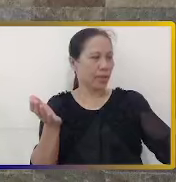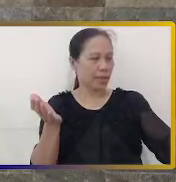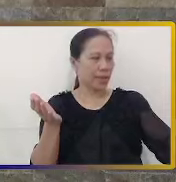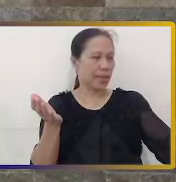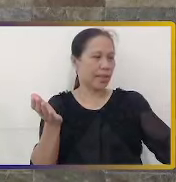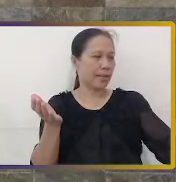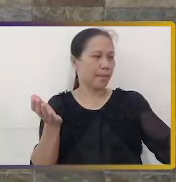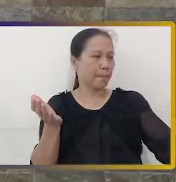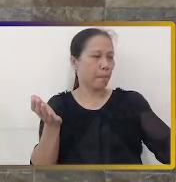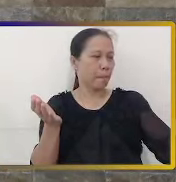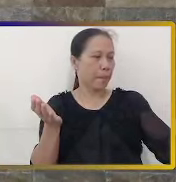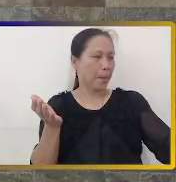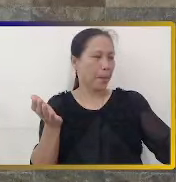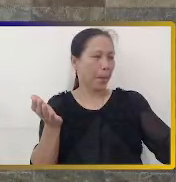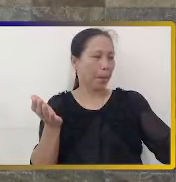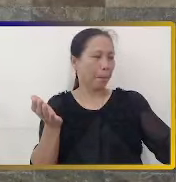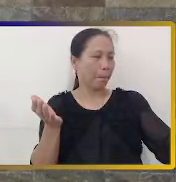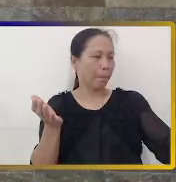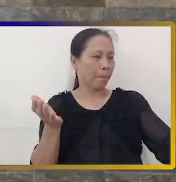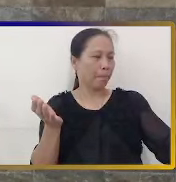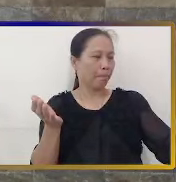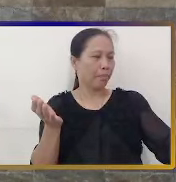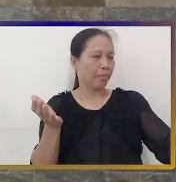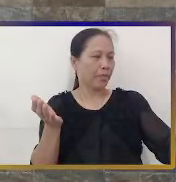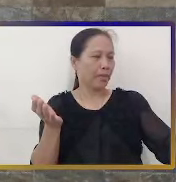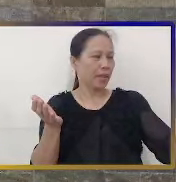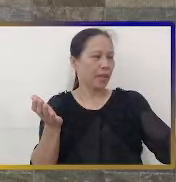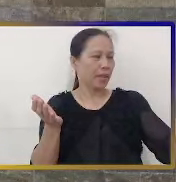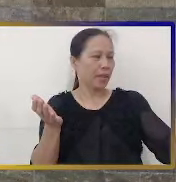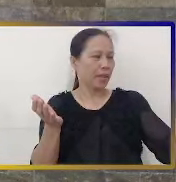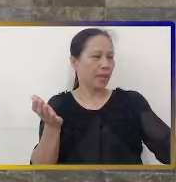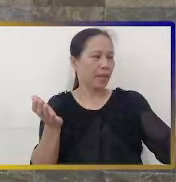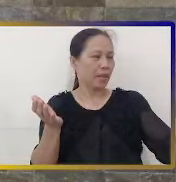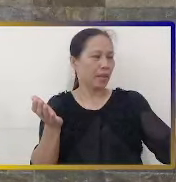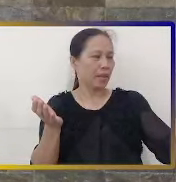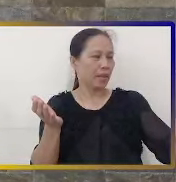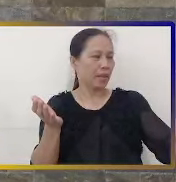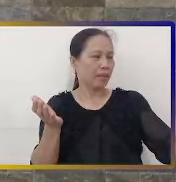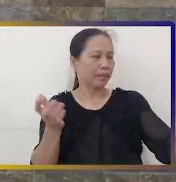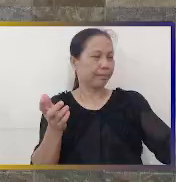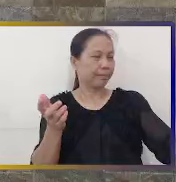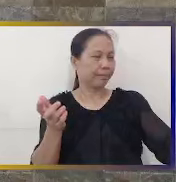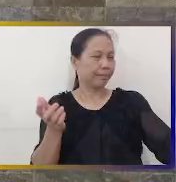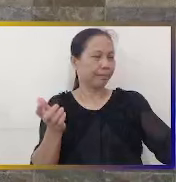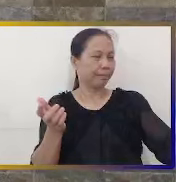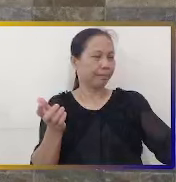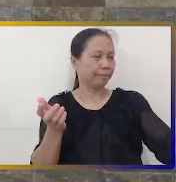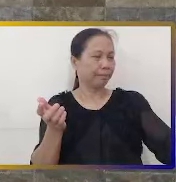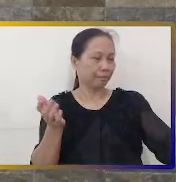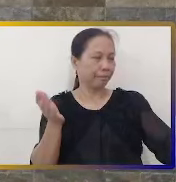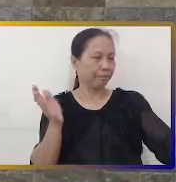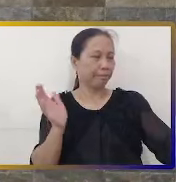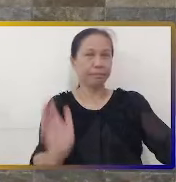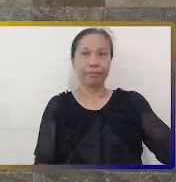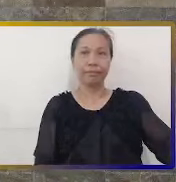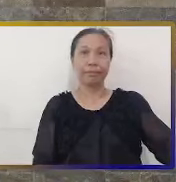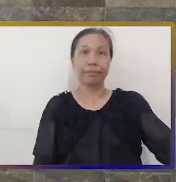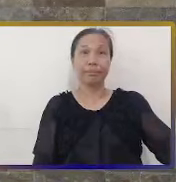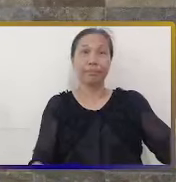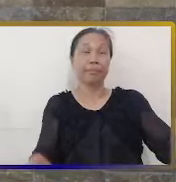what priest prest again is the minister of the temple All right does everybody